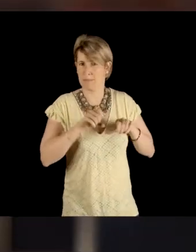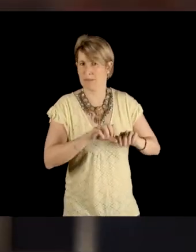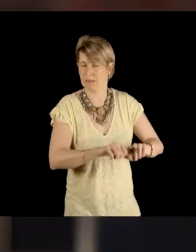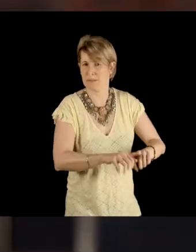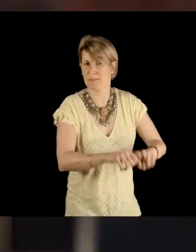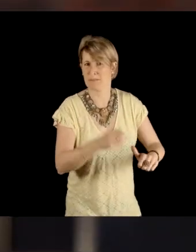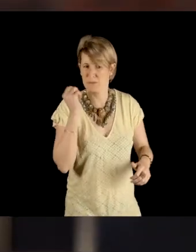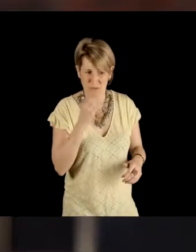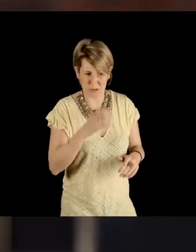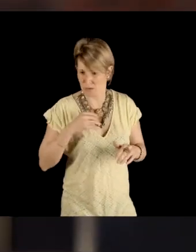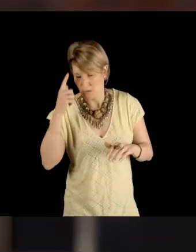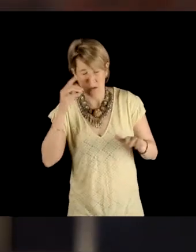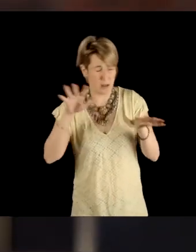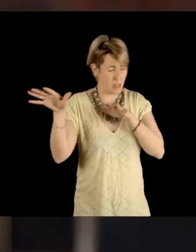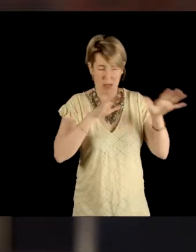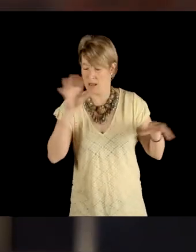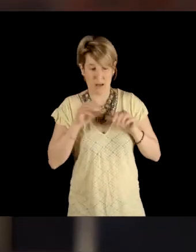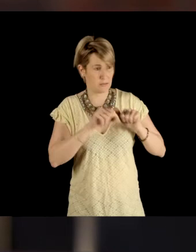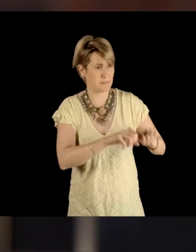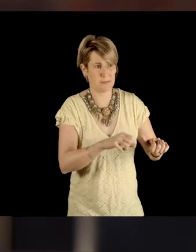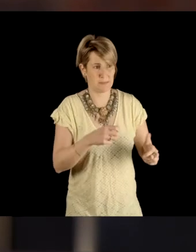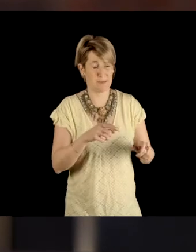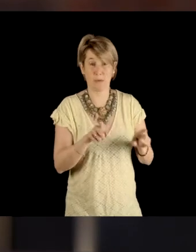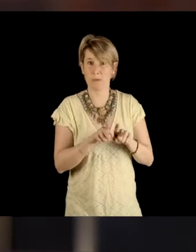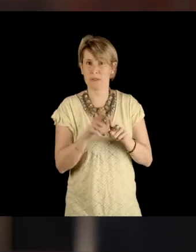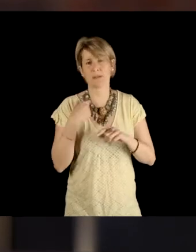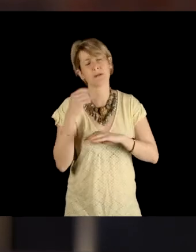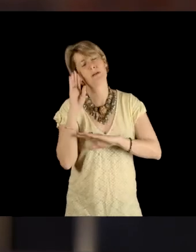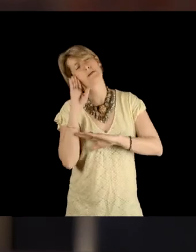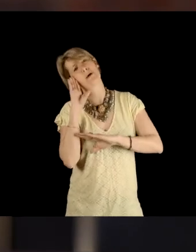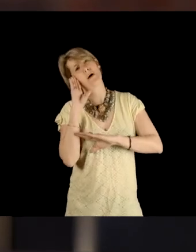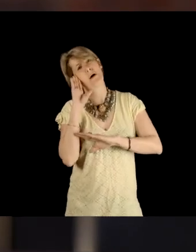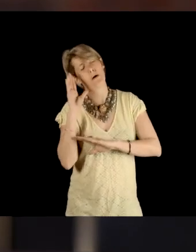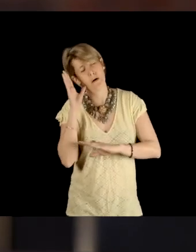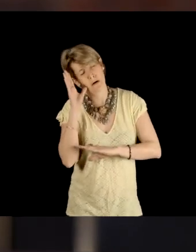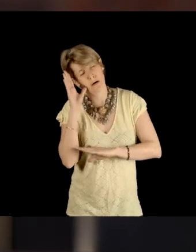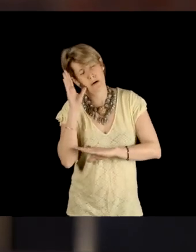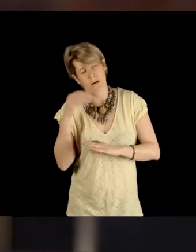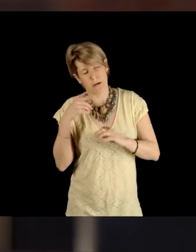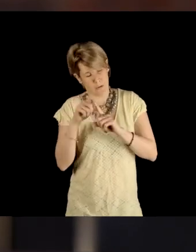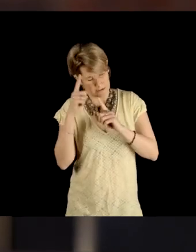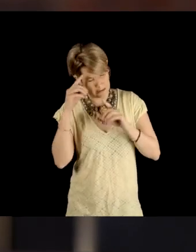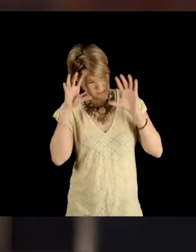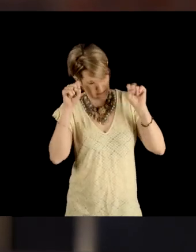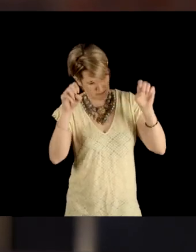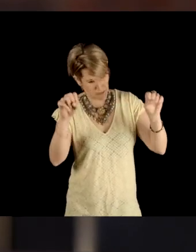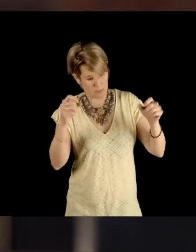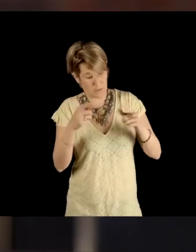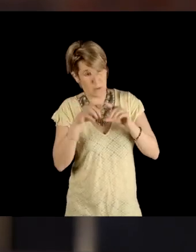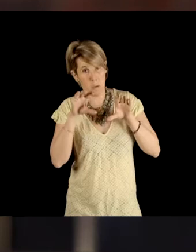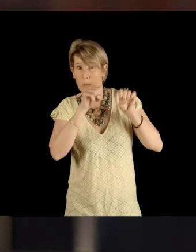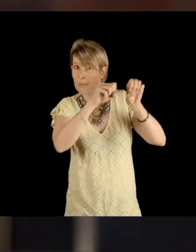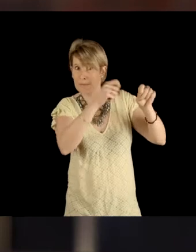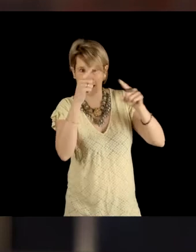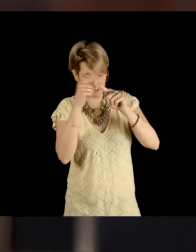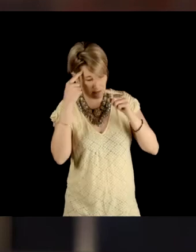foster this? The key to that is to create a cycle of constant connection with the heart. How do we create that